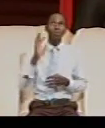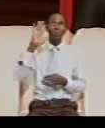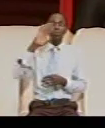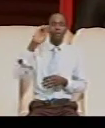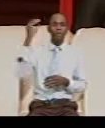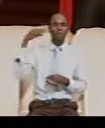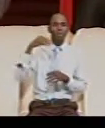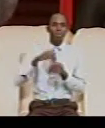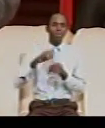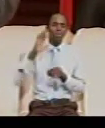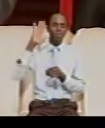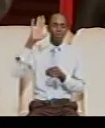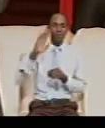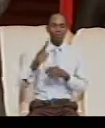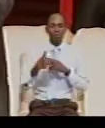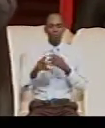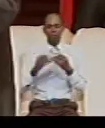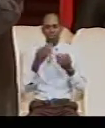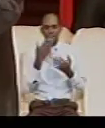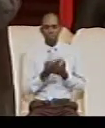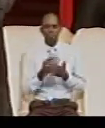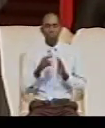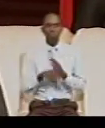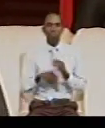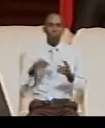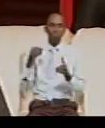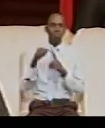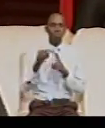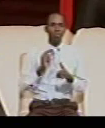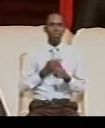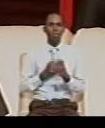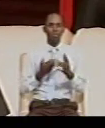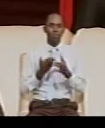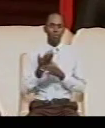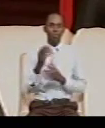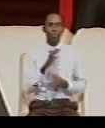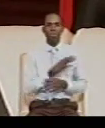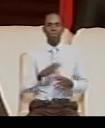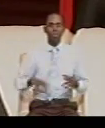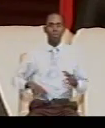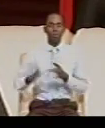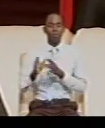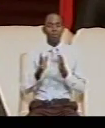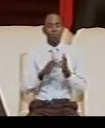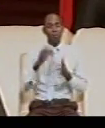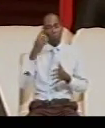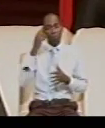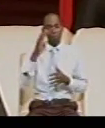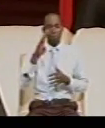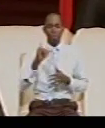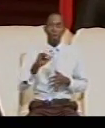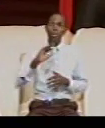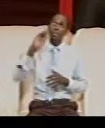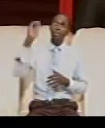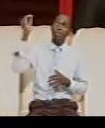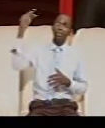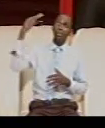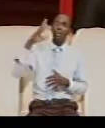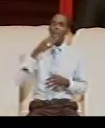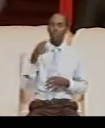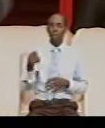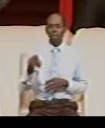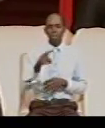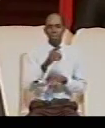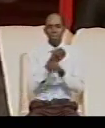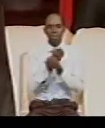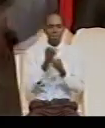kindness toward us through Christ Jesus. For by grace are you saved through